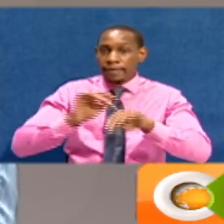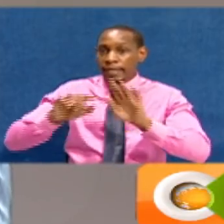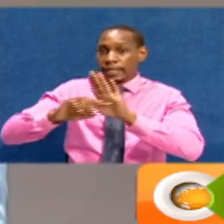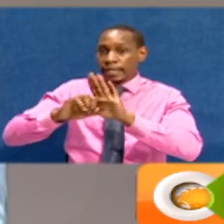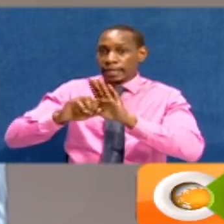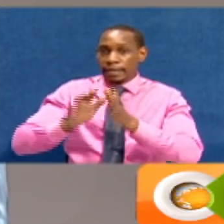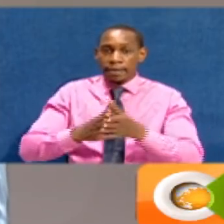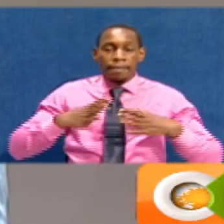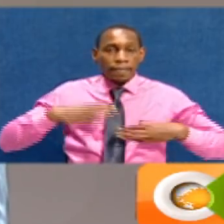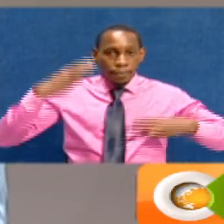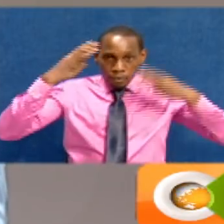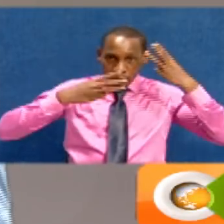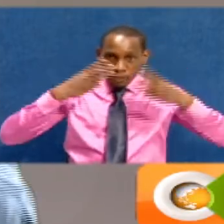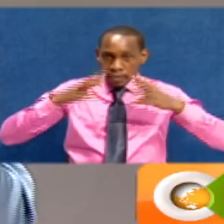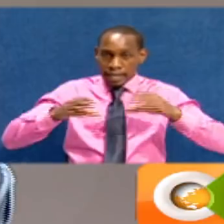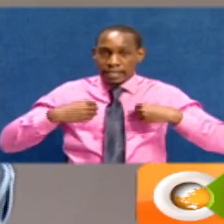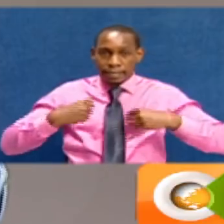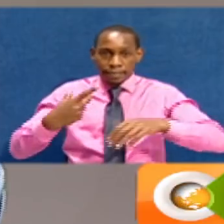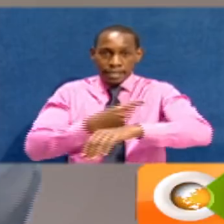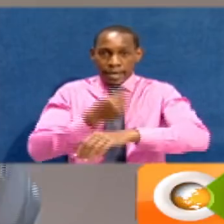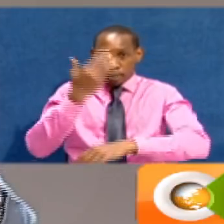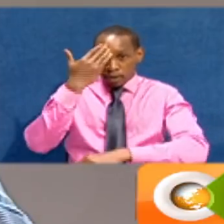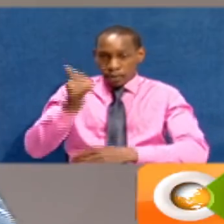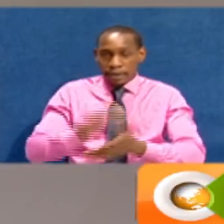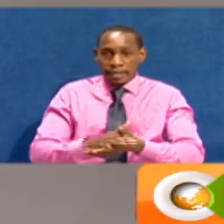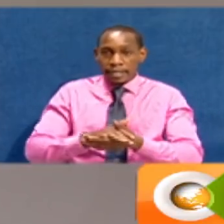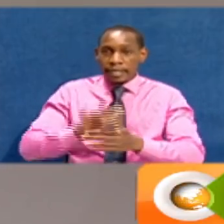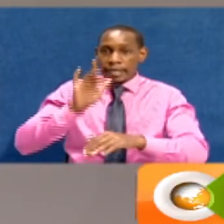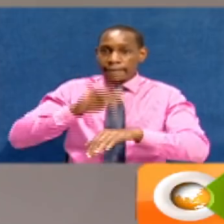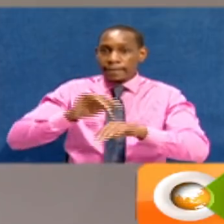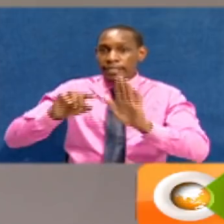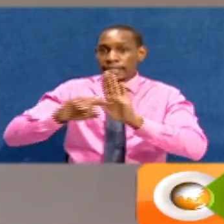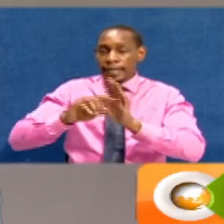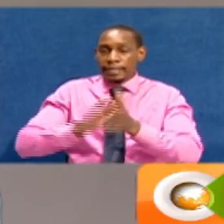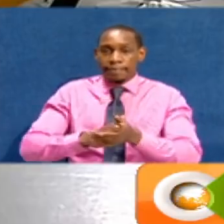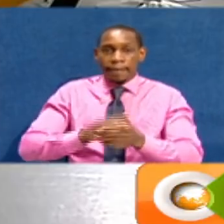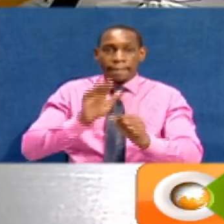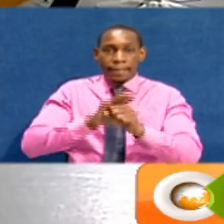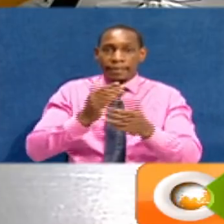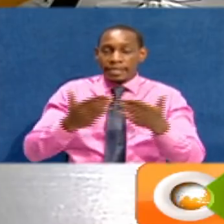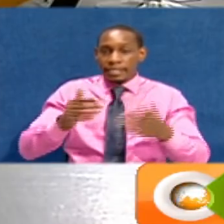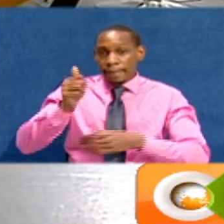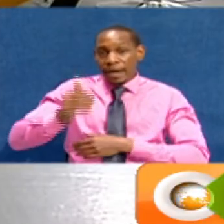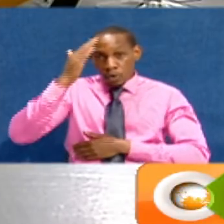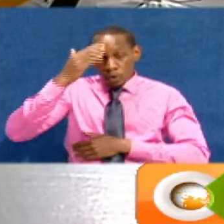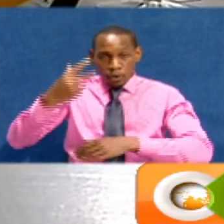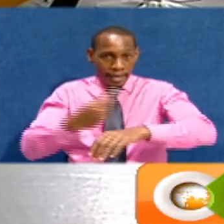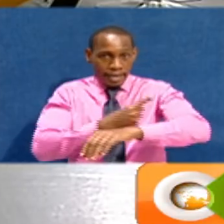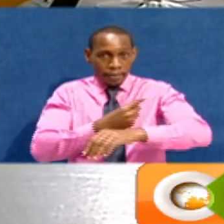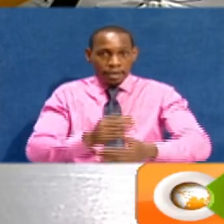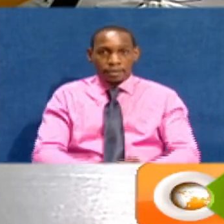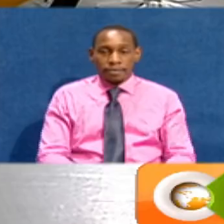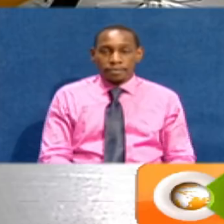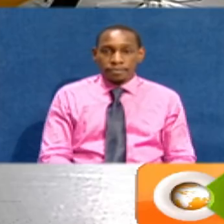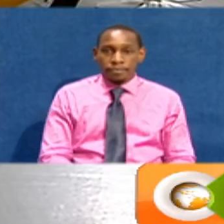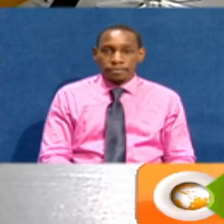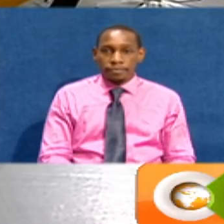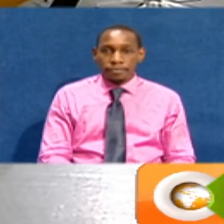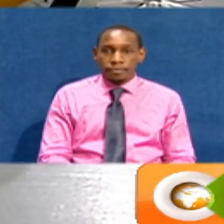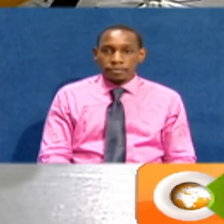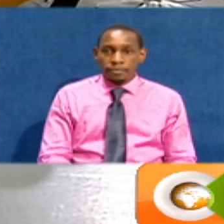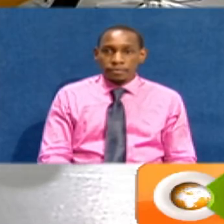and some people are worried about taking the vaccine because of the side effects. So there's still a lot more we don't know about these vaccines, because they were developed quite